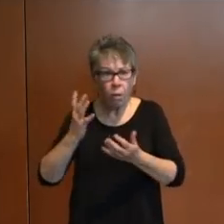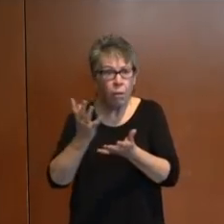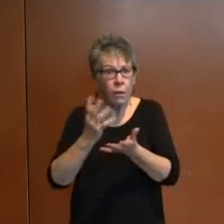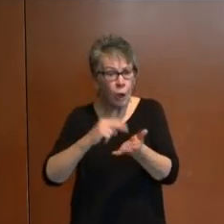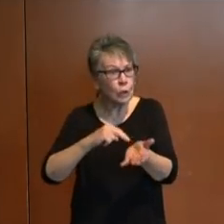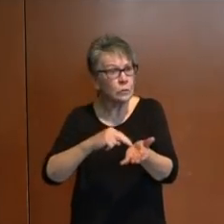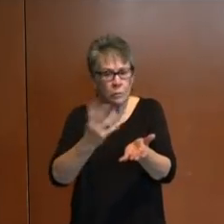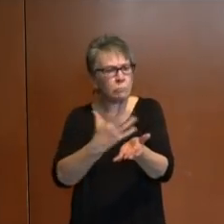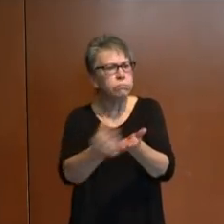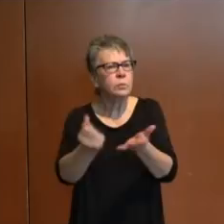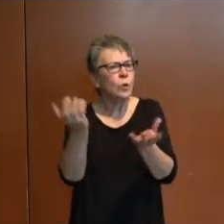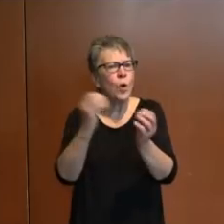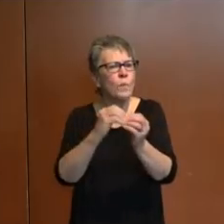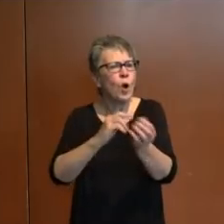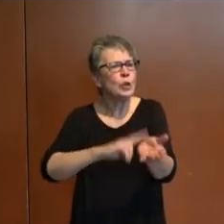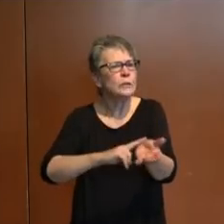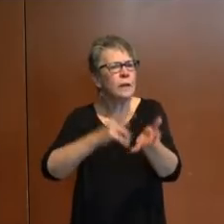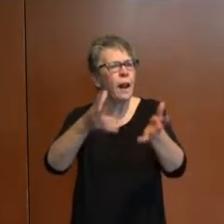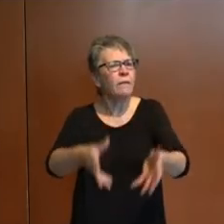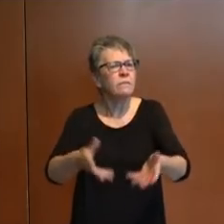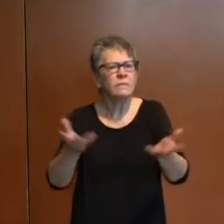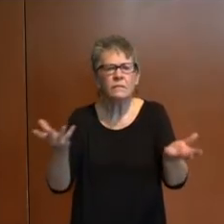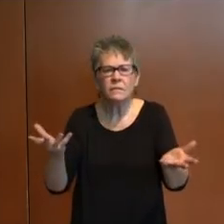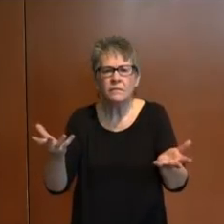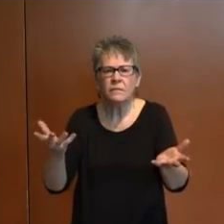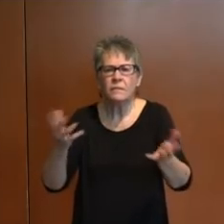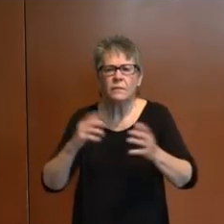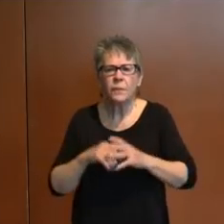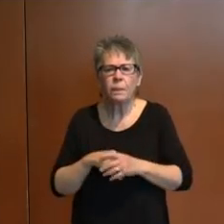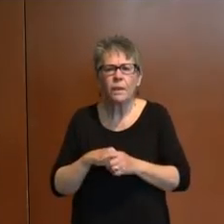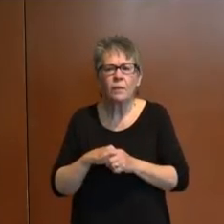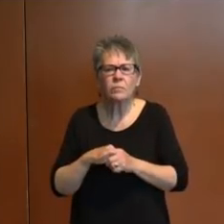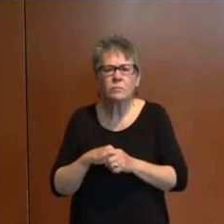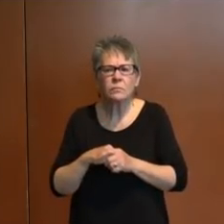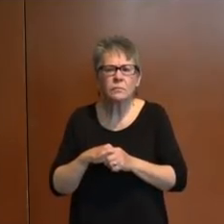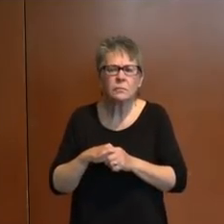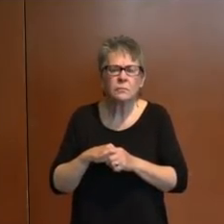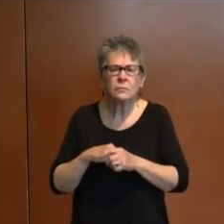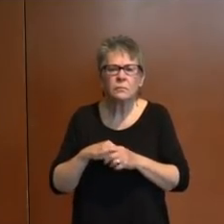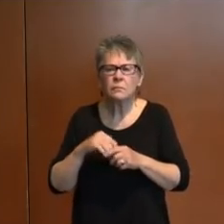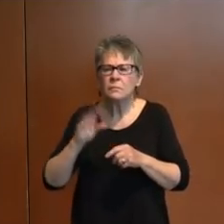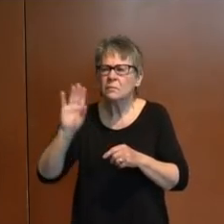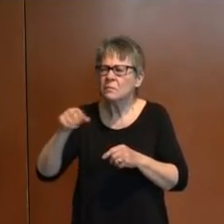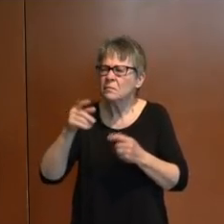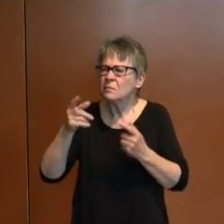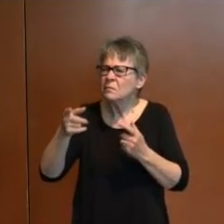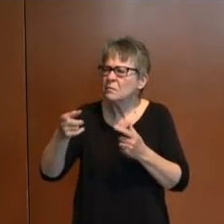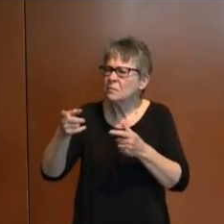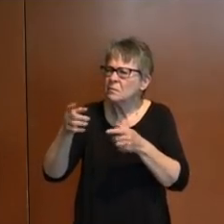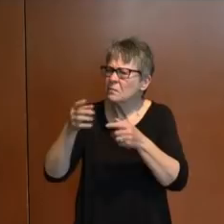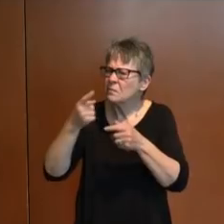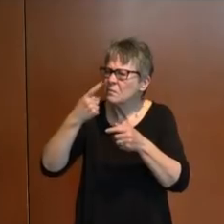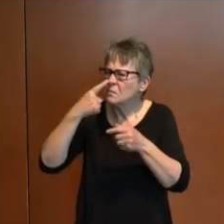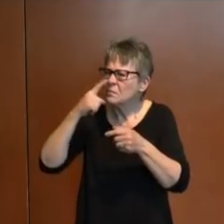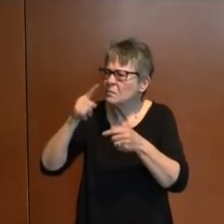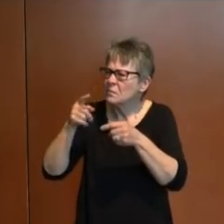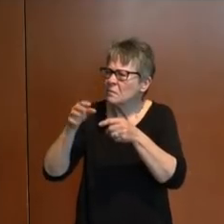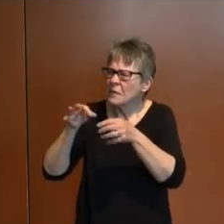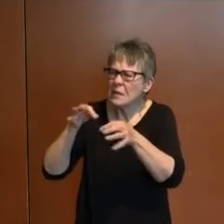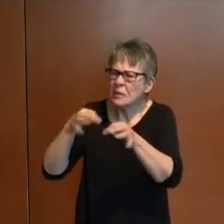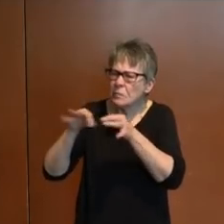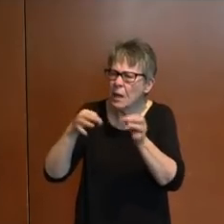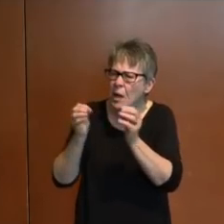I think is really important that you stressed, Governor, that we did have a couple of incidents in Lakewood, but this has nothing to